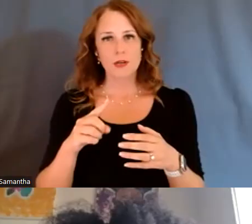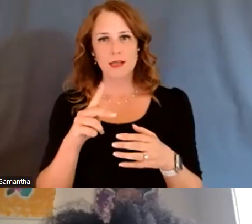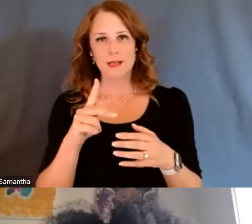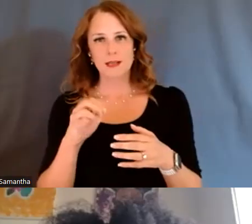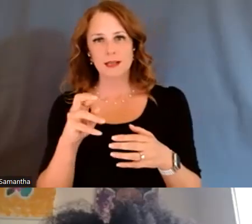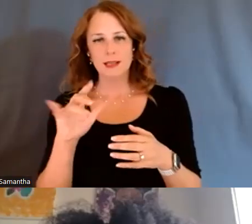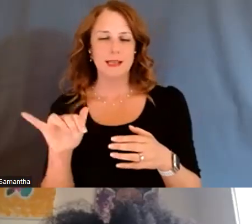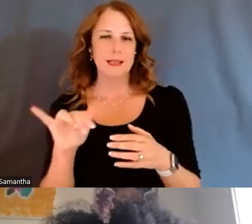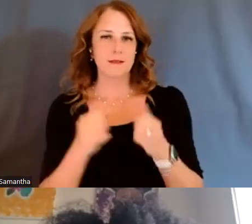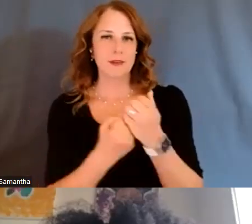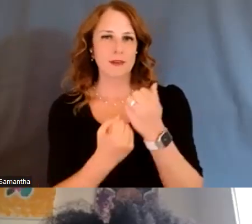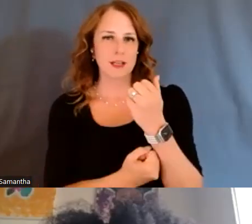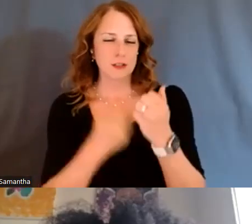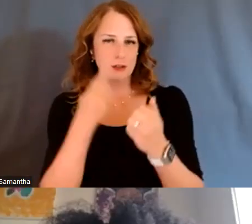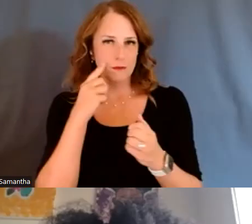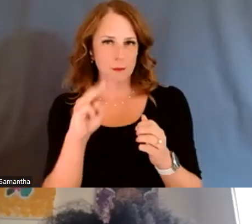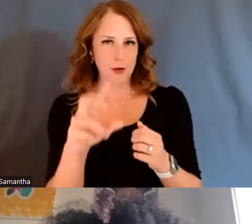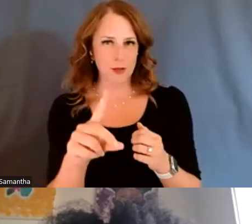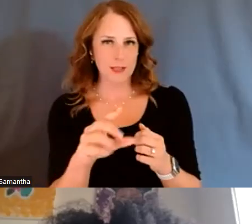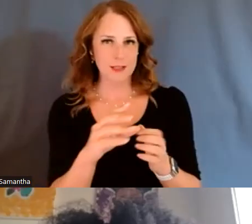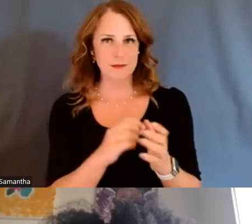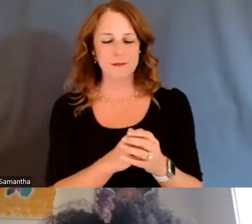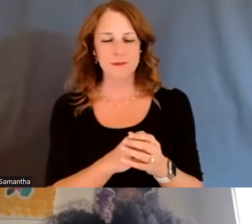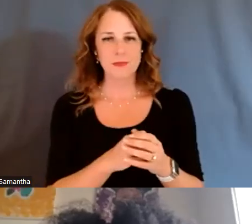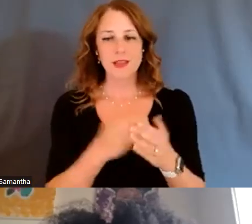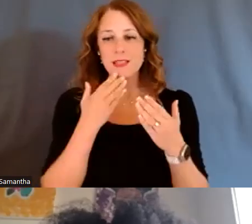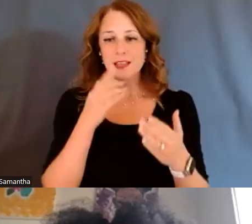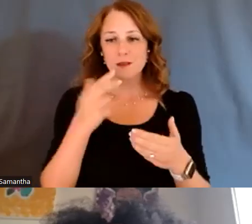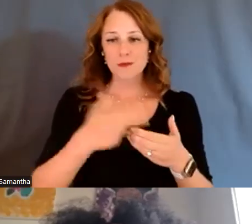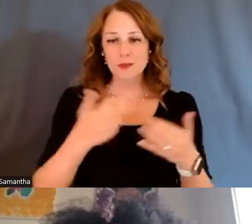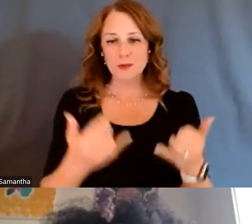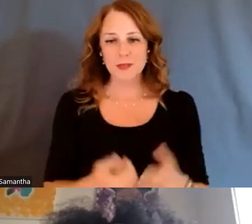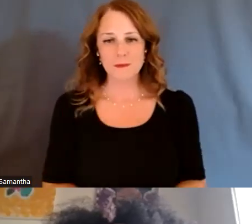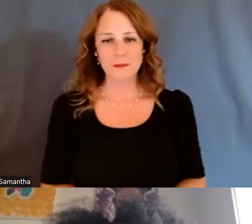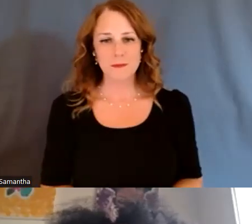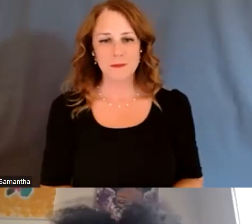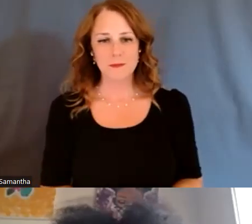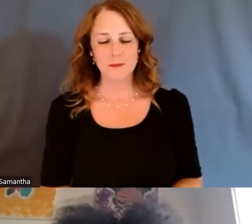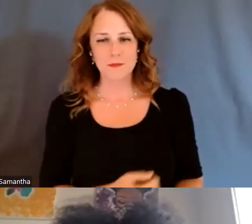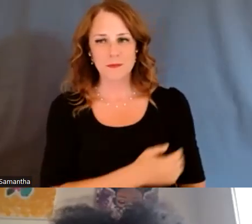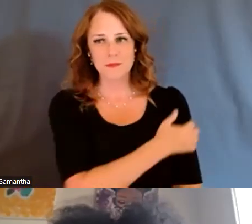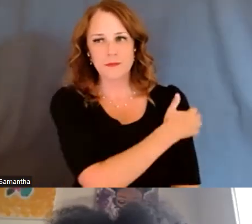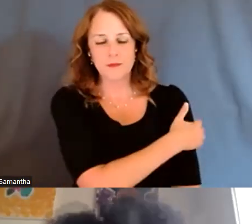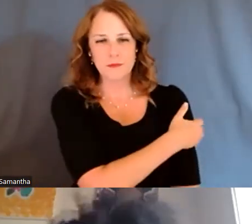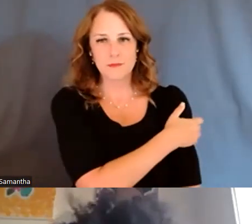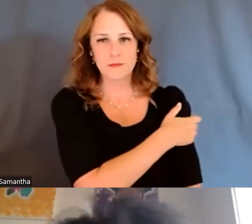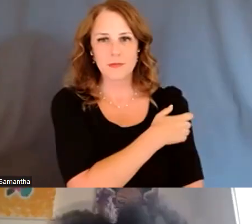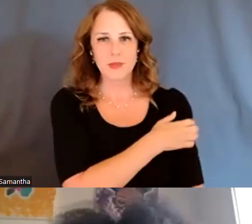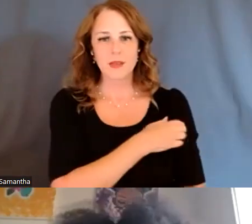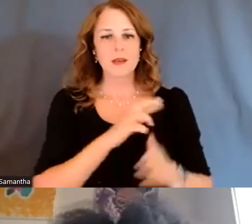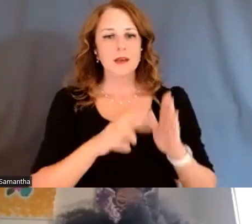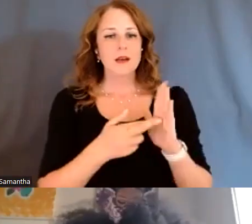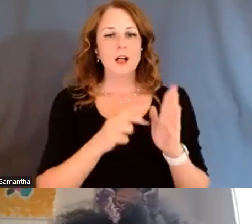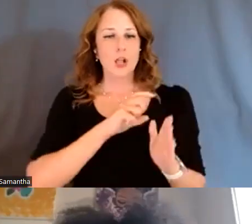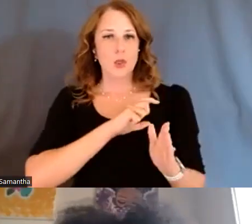Trinity School. So thank you so much, Mary, for being with us today as well. And finally, for the role of the law